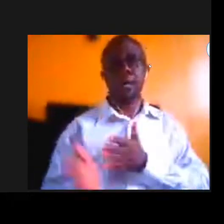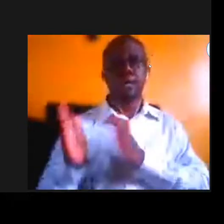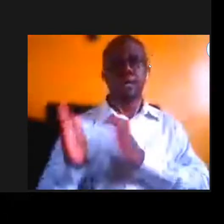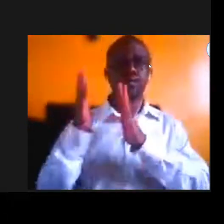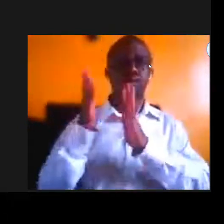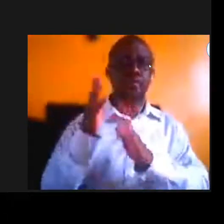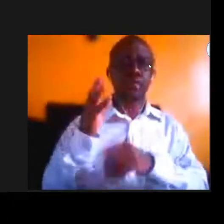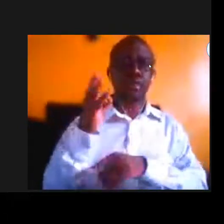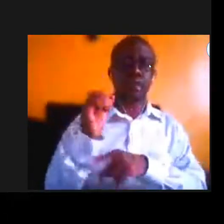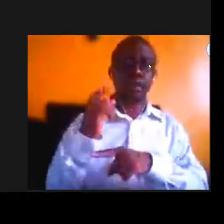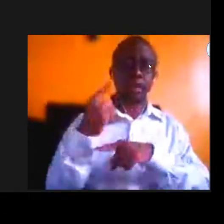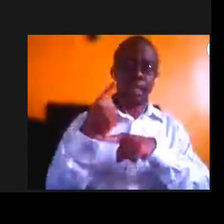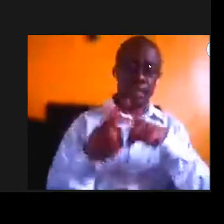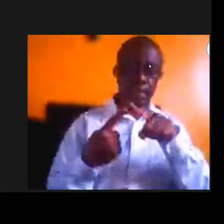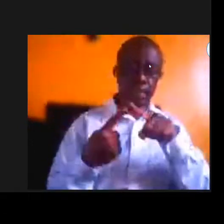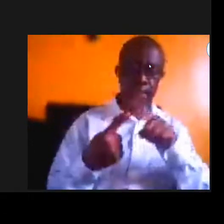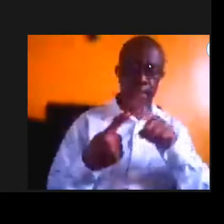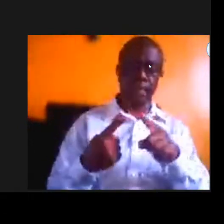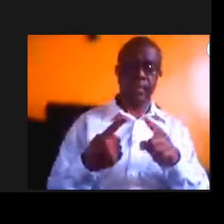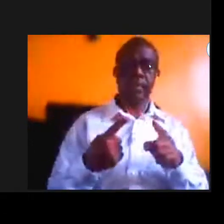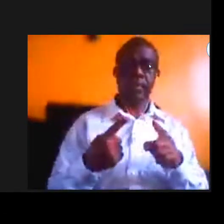years. This is my